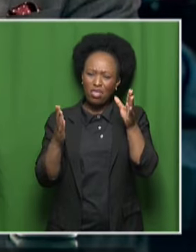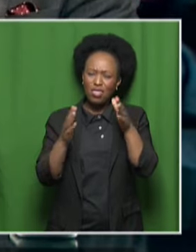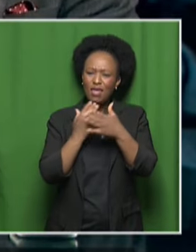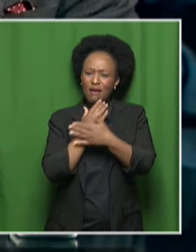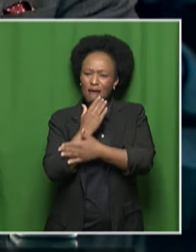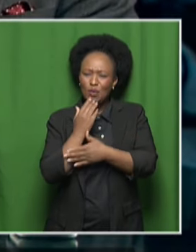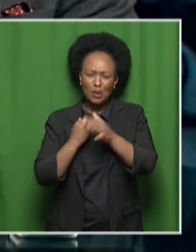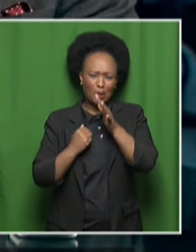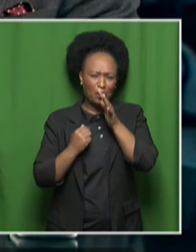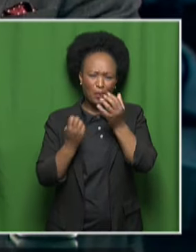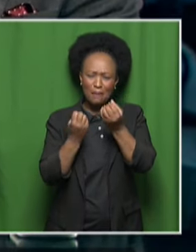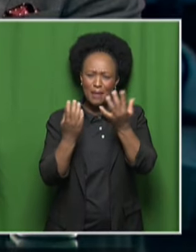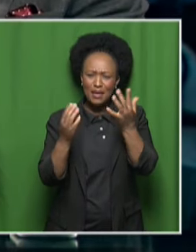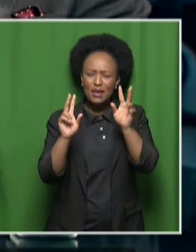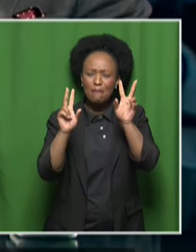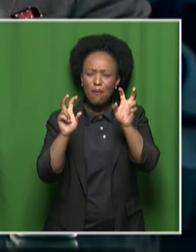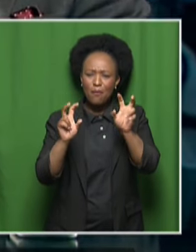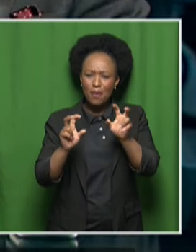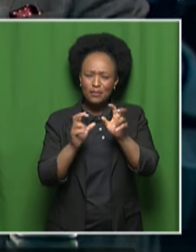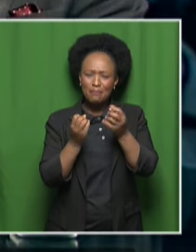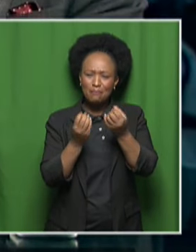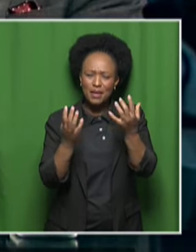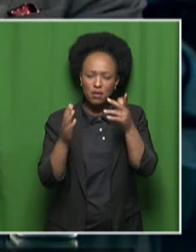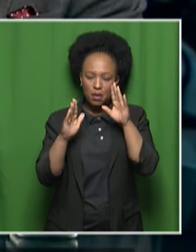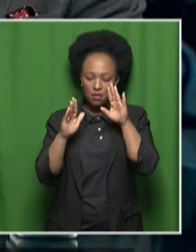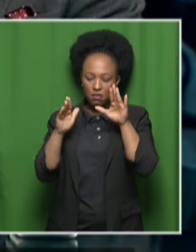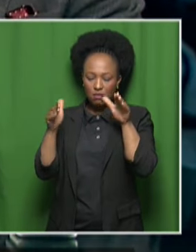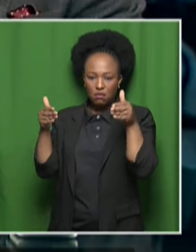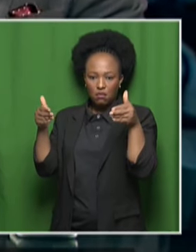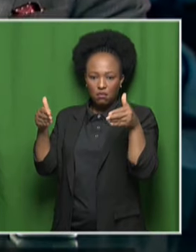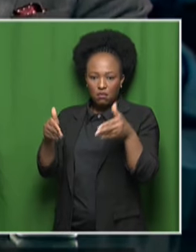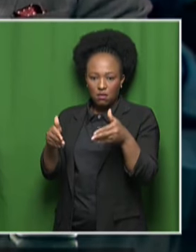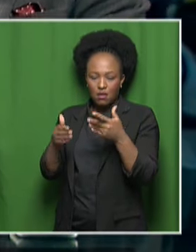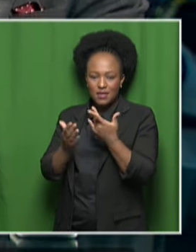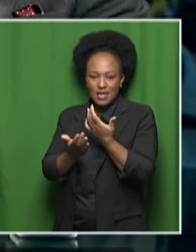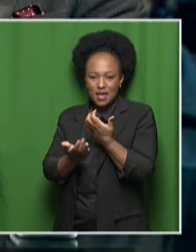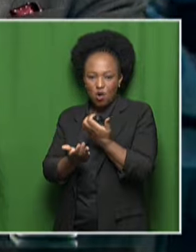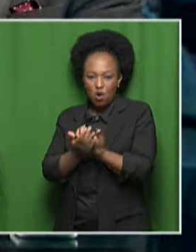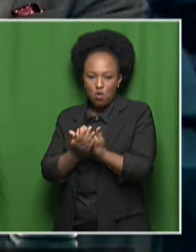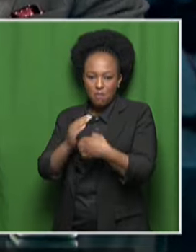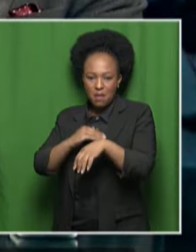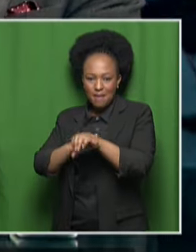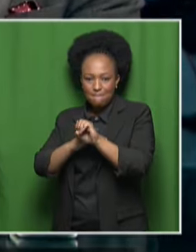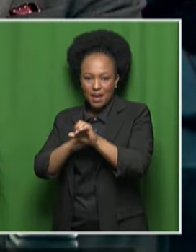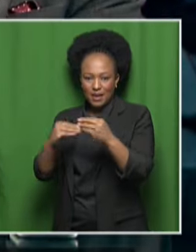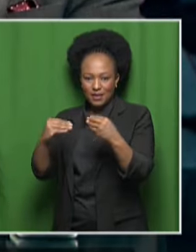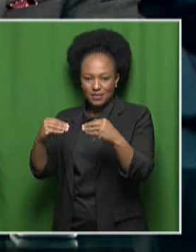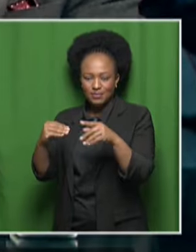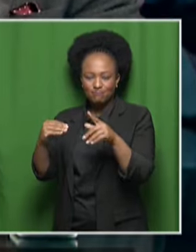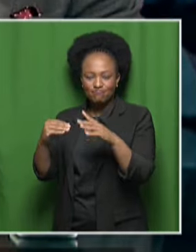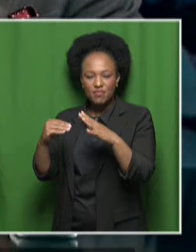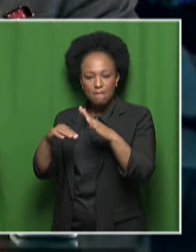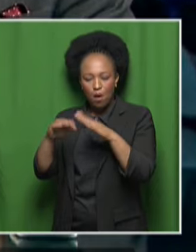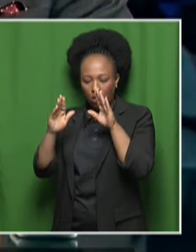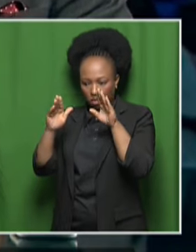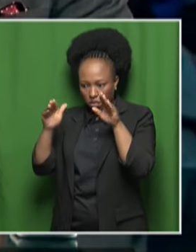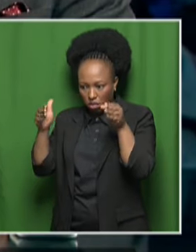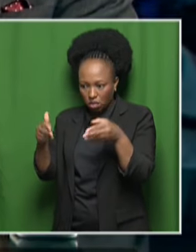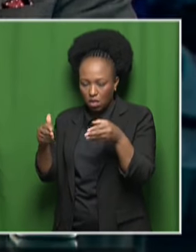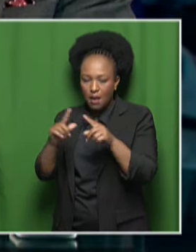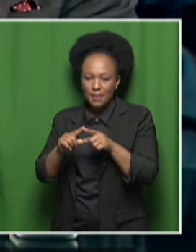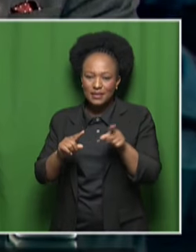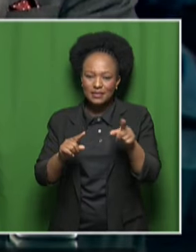of the G20, which is essentially to focus on macroeconomic stability, market stability, then it risks becoming irrelevant because the argument